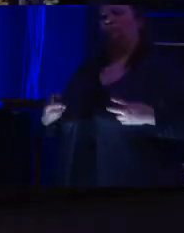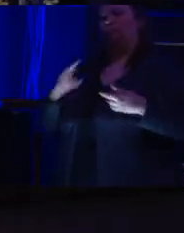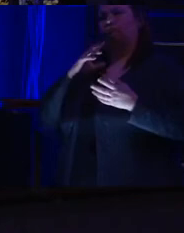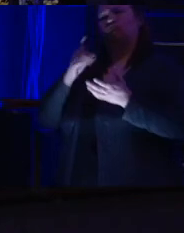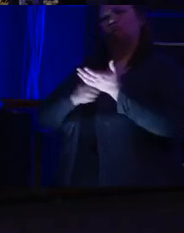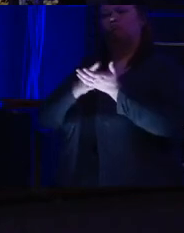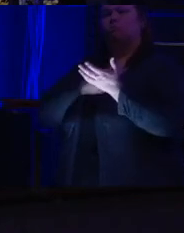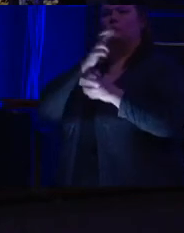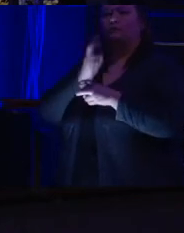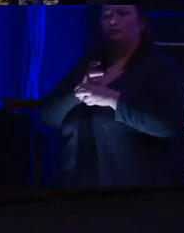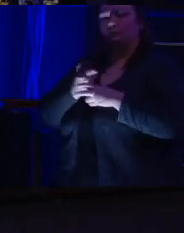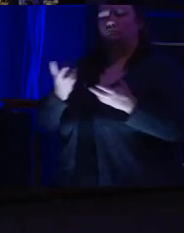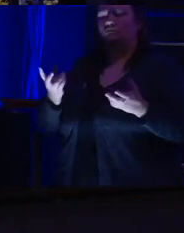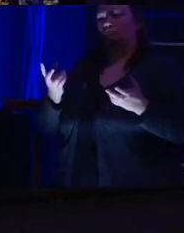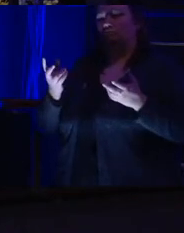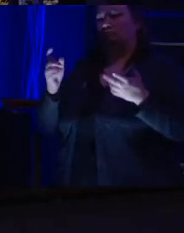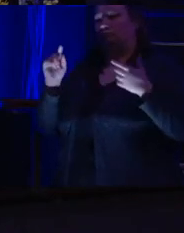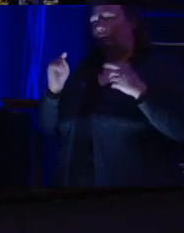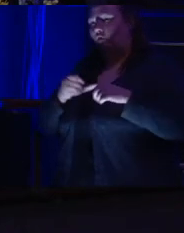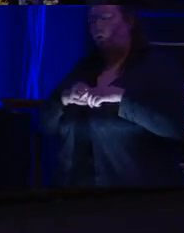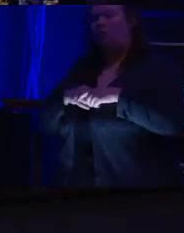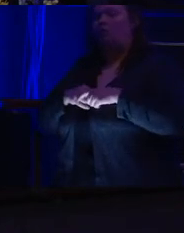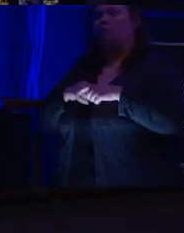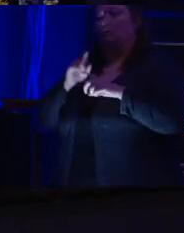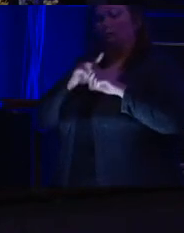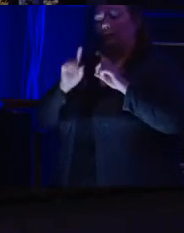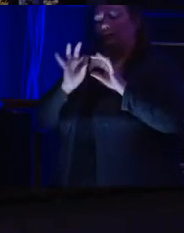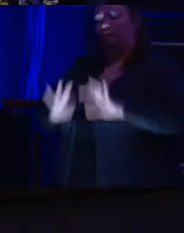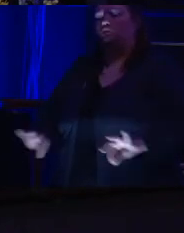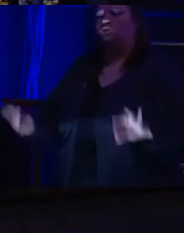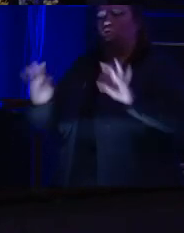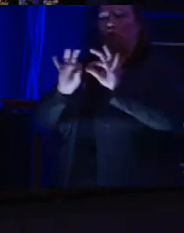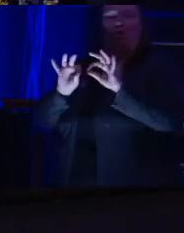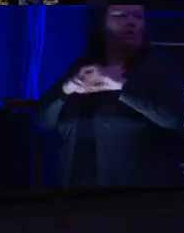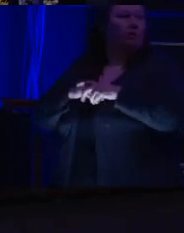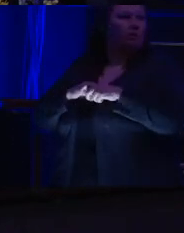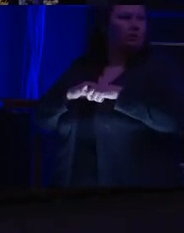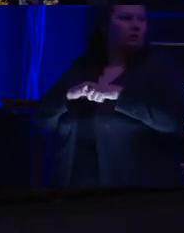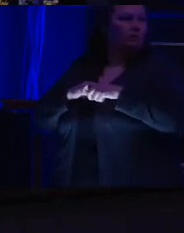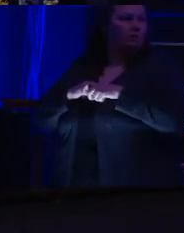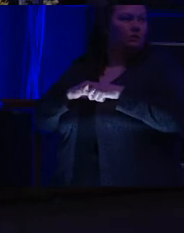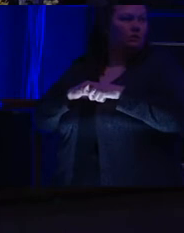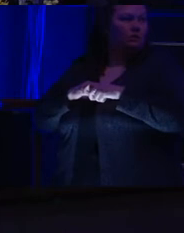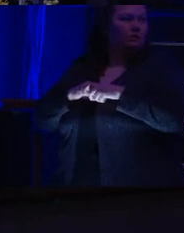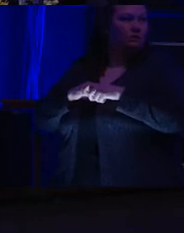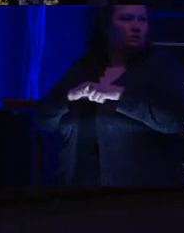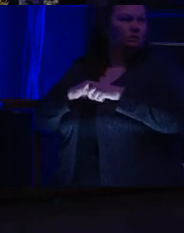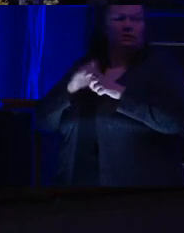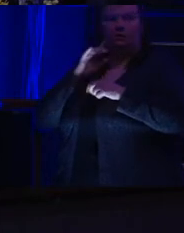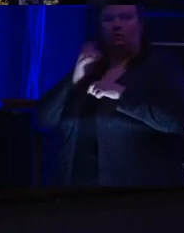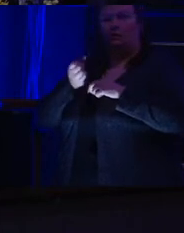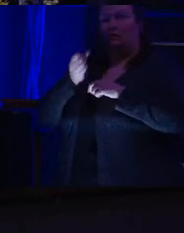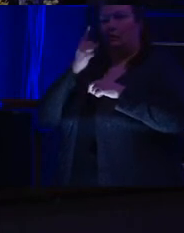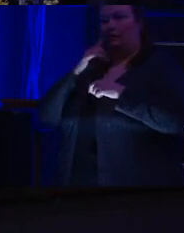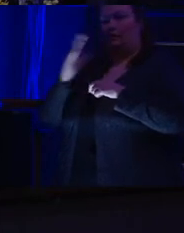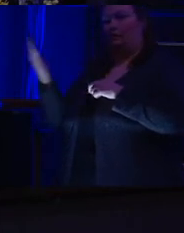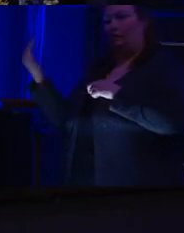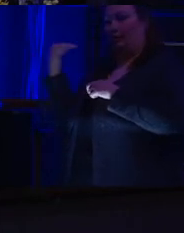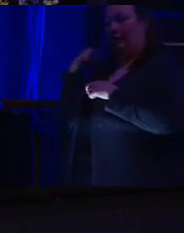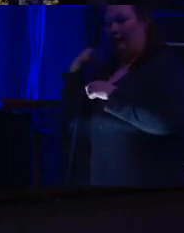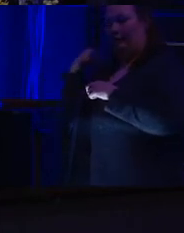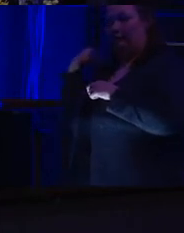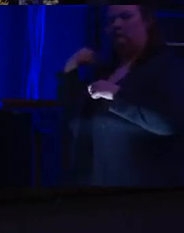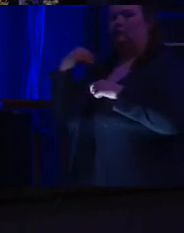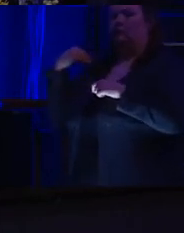difficult, painful, but it is crucial. For in acknowledging our past in a truthful